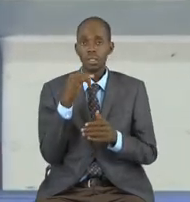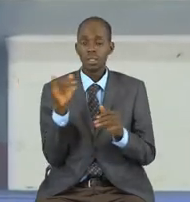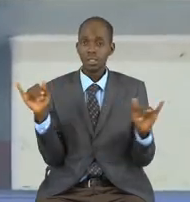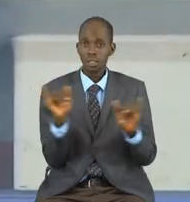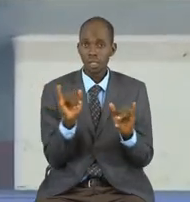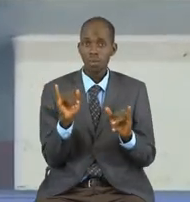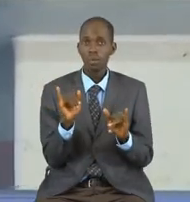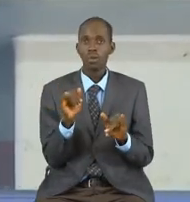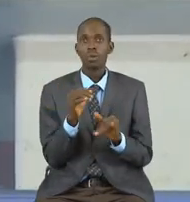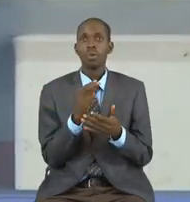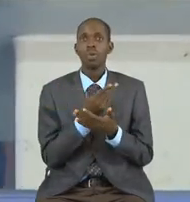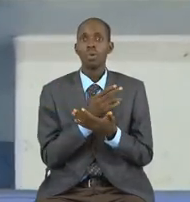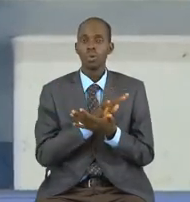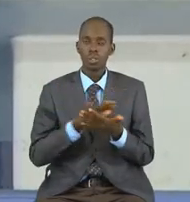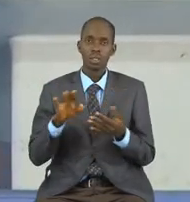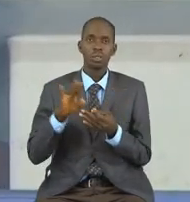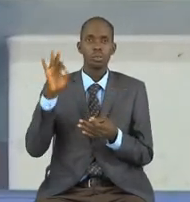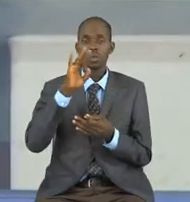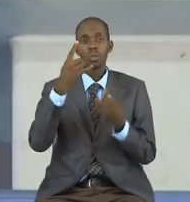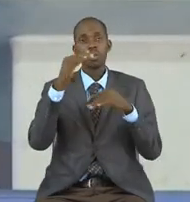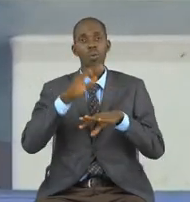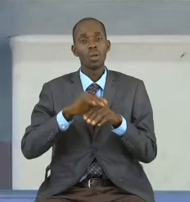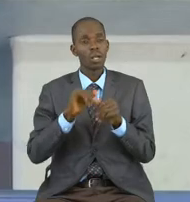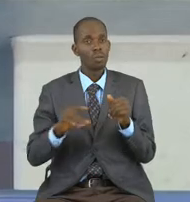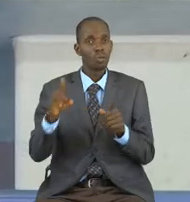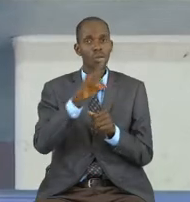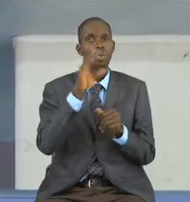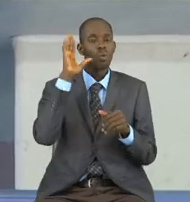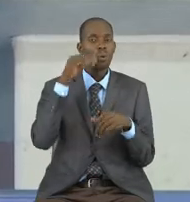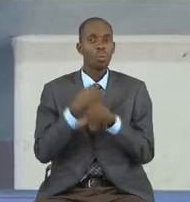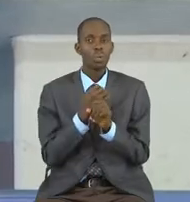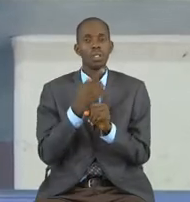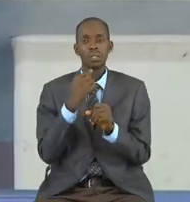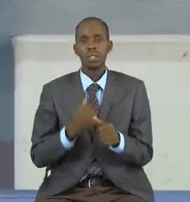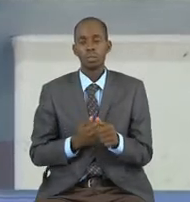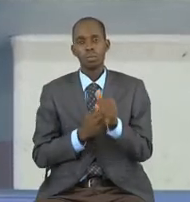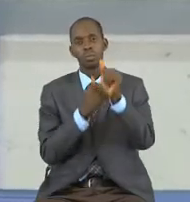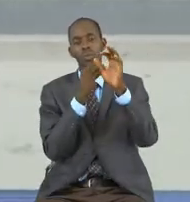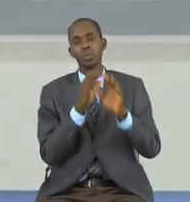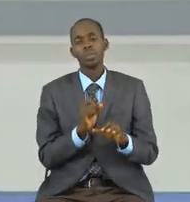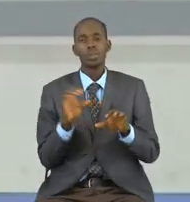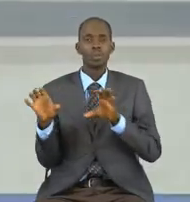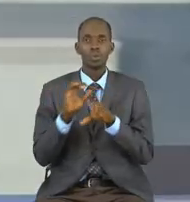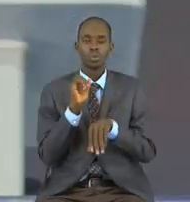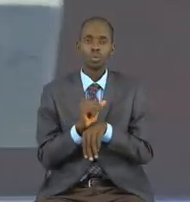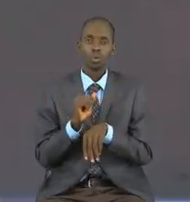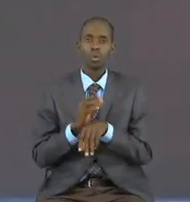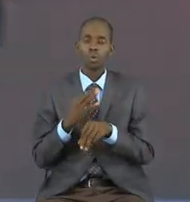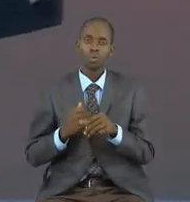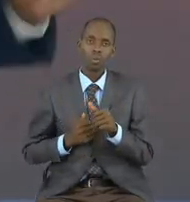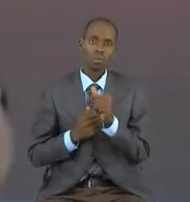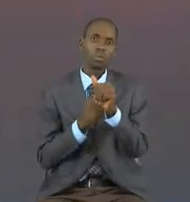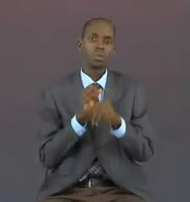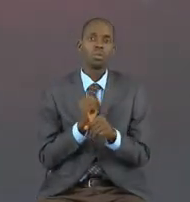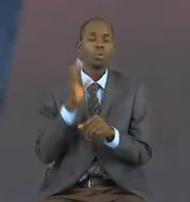upon everyone will make the apostle apostolic, will make the prophet